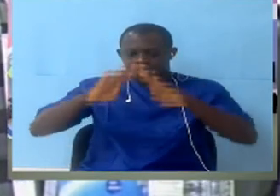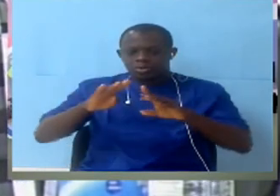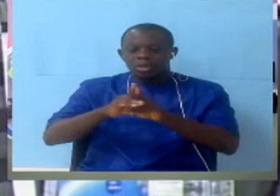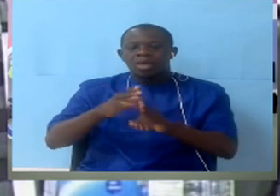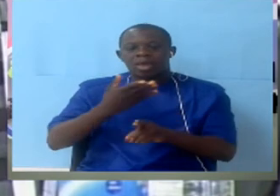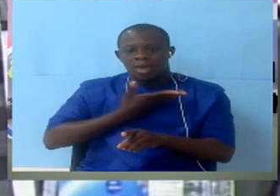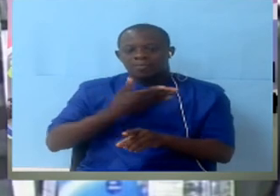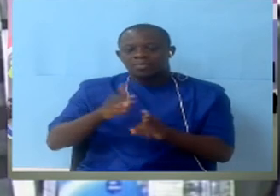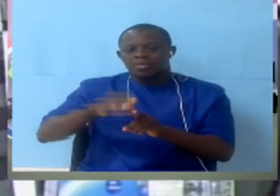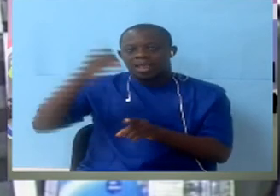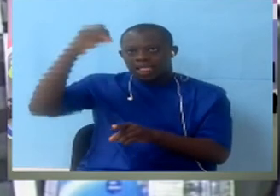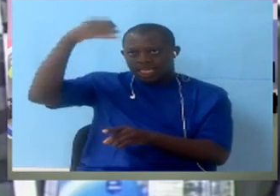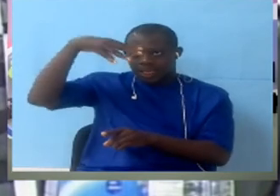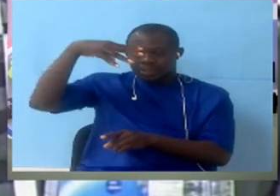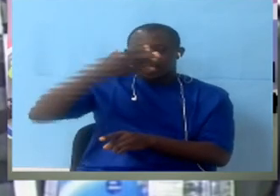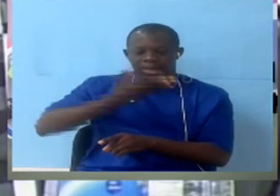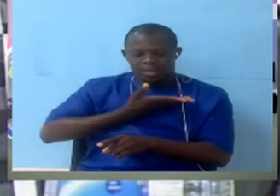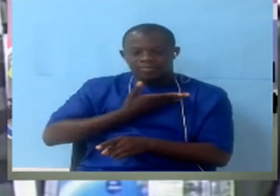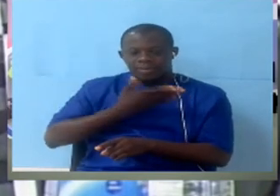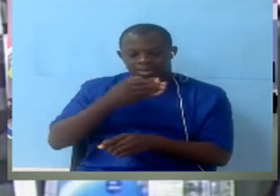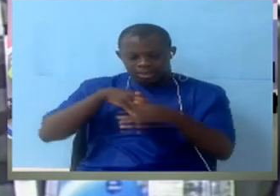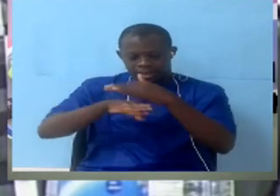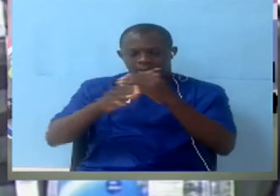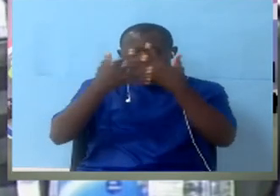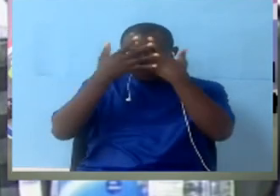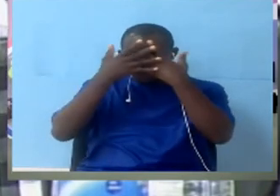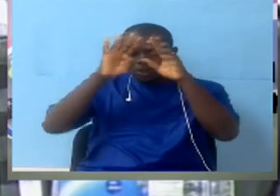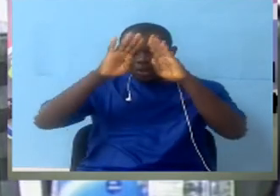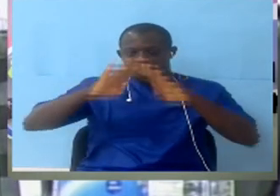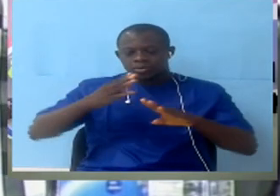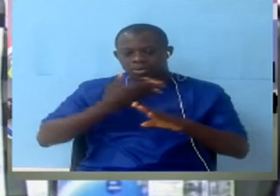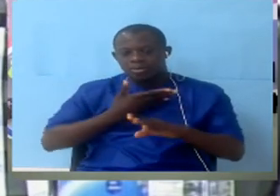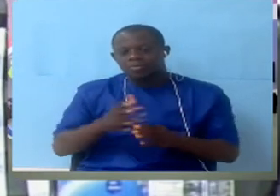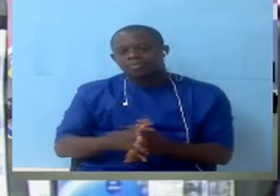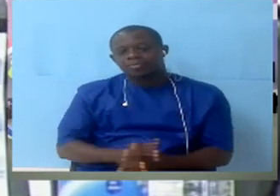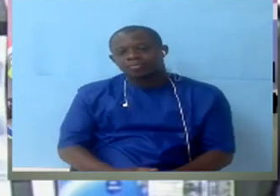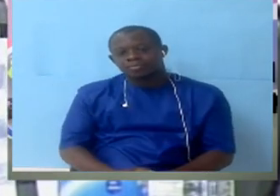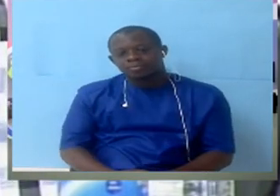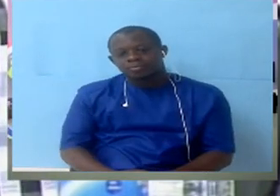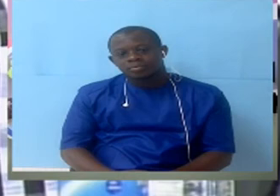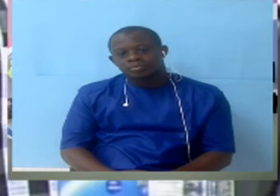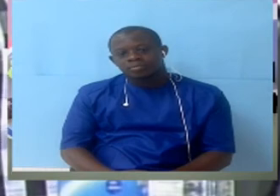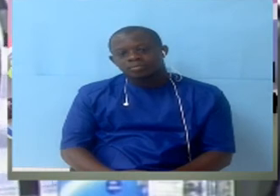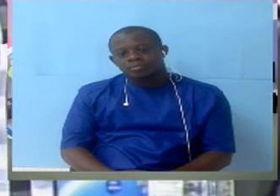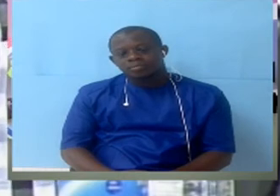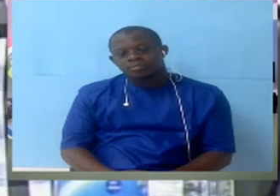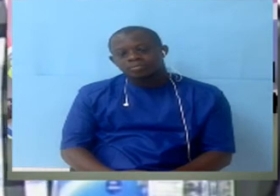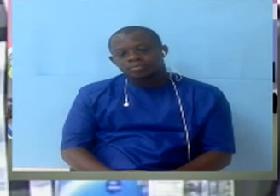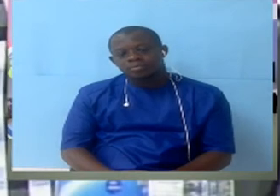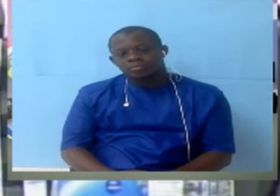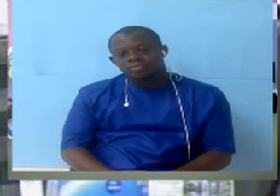was a bulb, there was a light in the cell. Na some weeks spendi after nambula yenge sal ba kono with mama sabali bakar